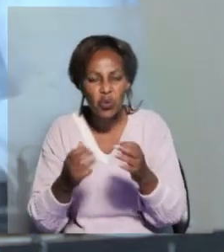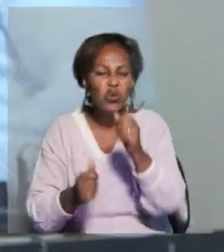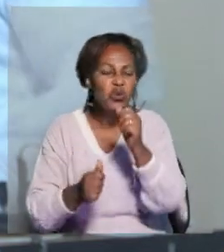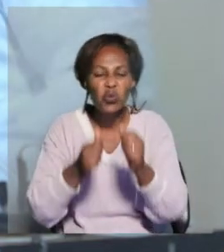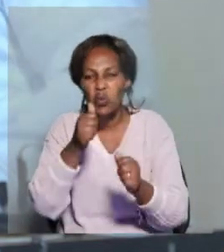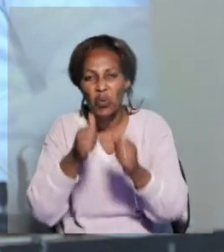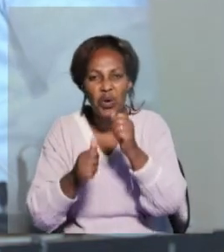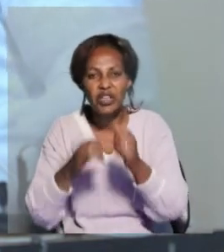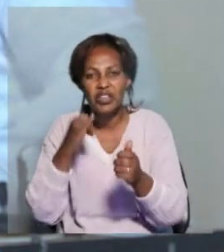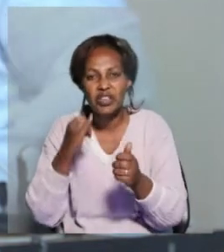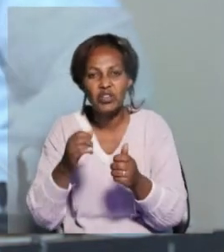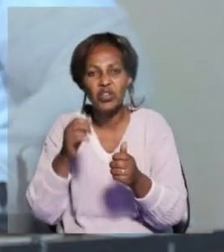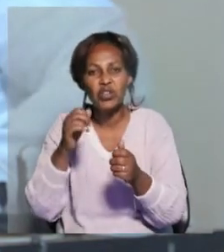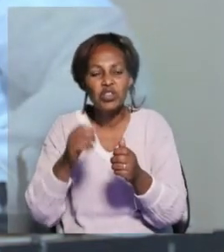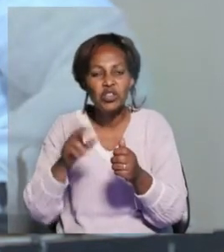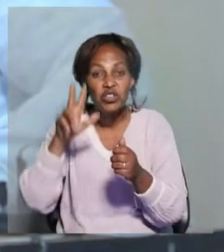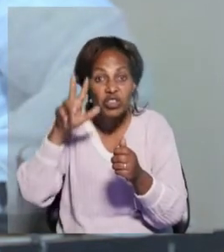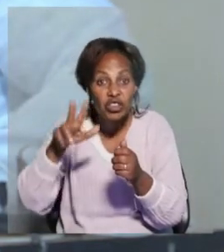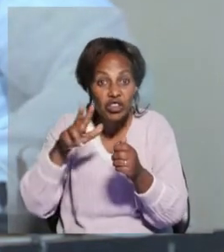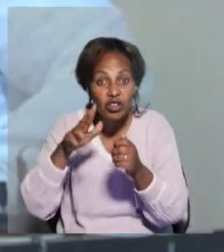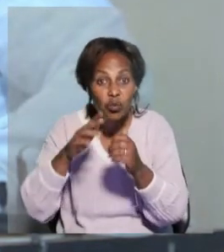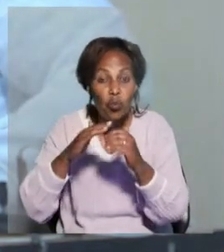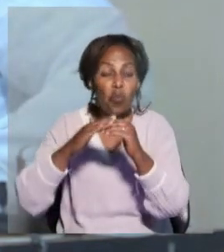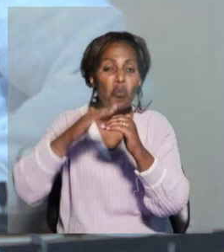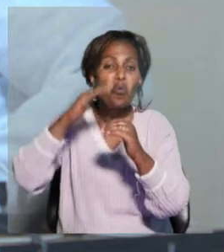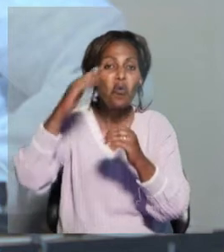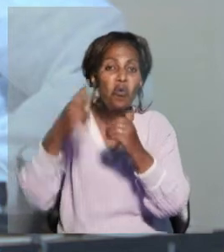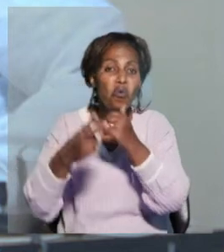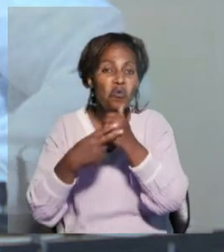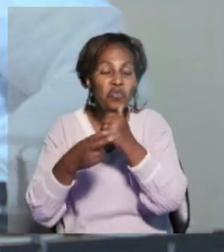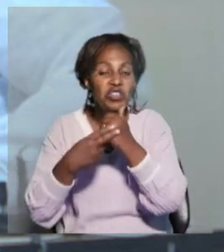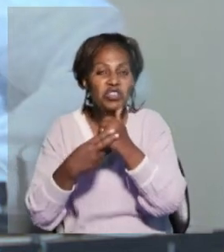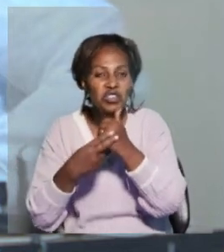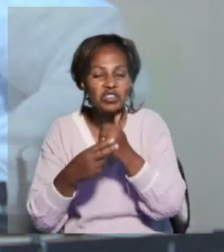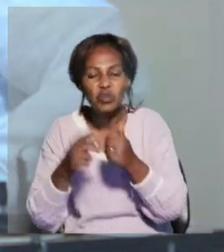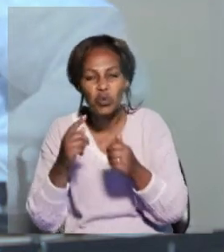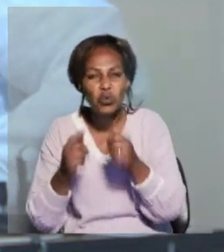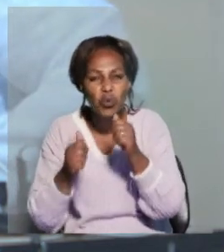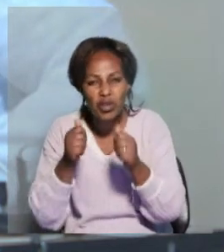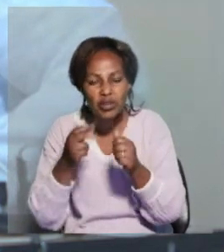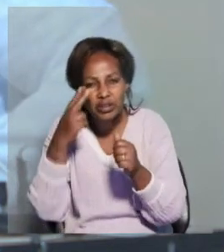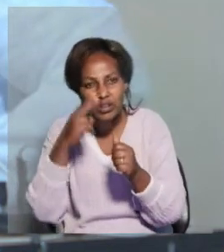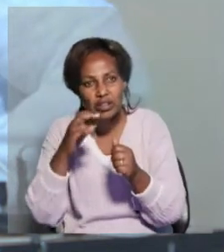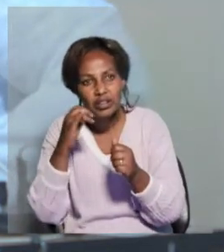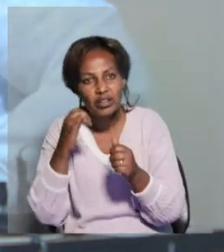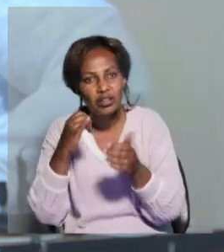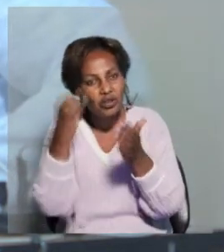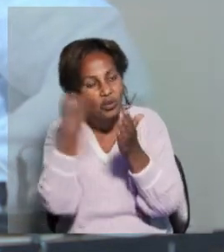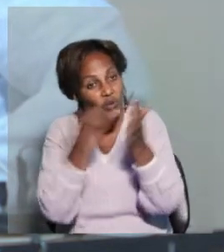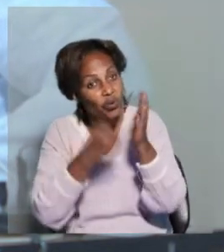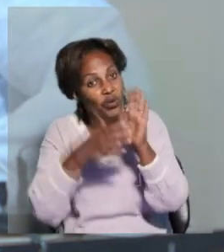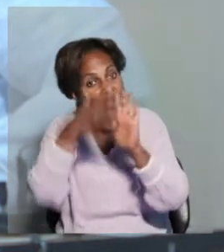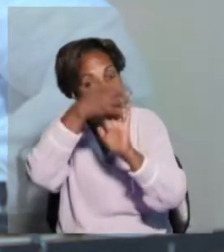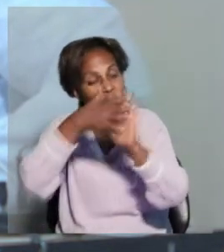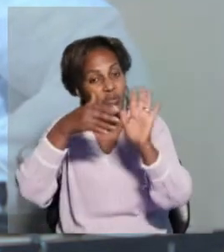of these three is more energy efficient. Now you go to your drawing board and do the calculation. Okay.